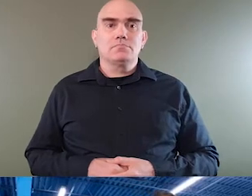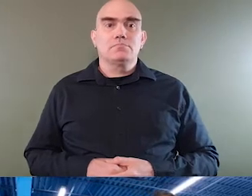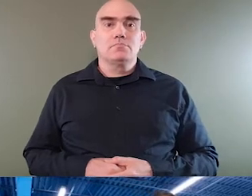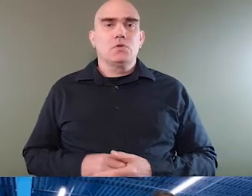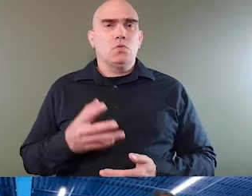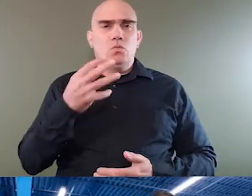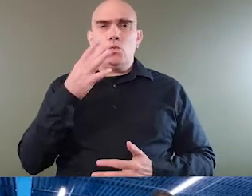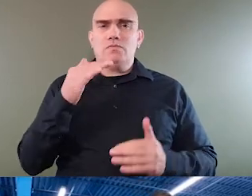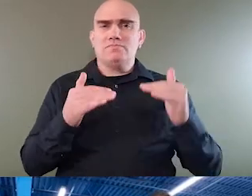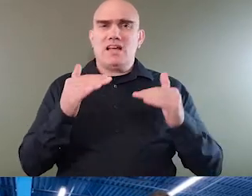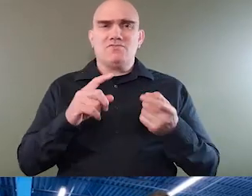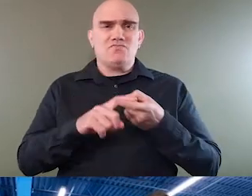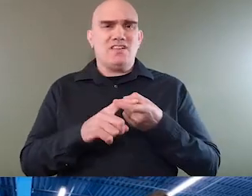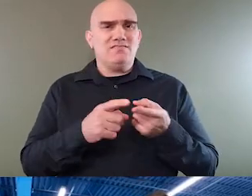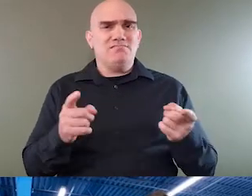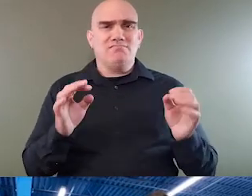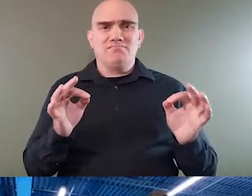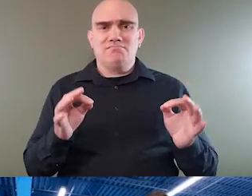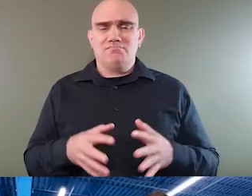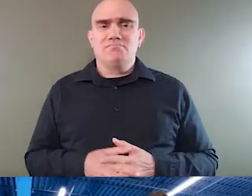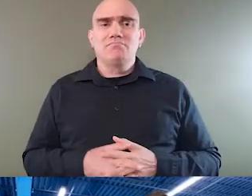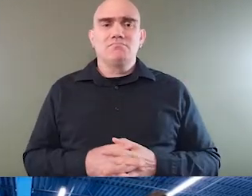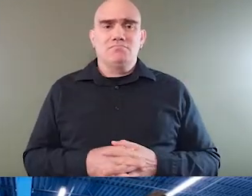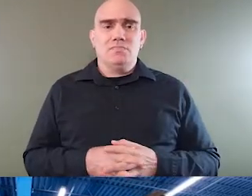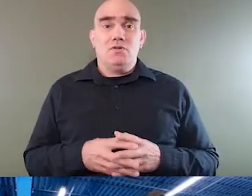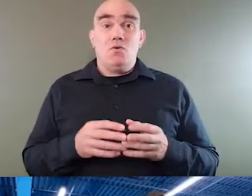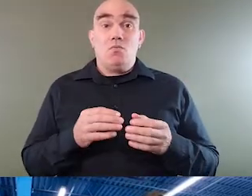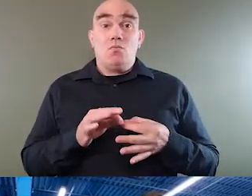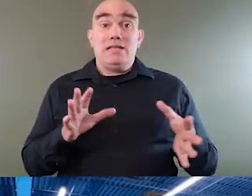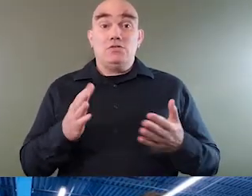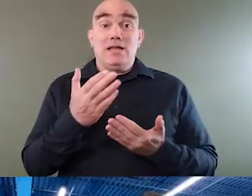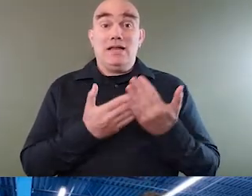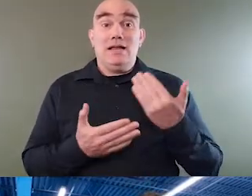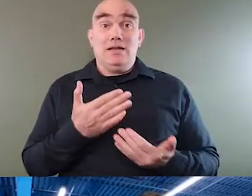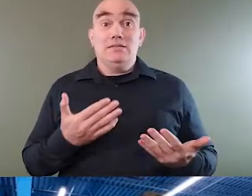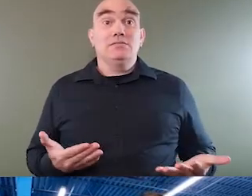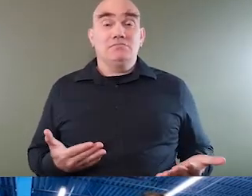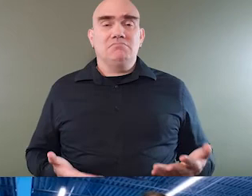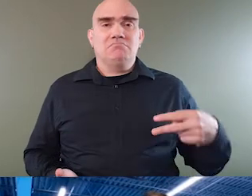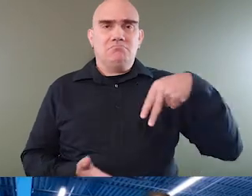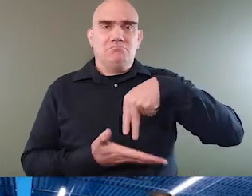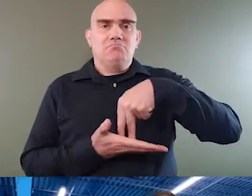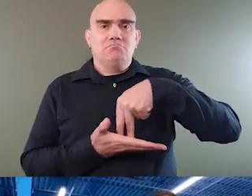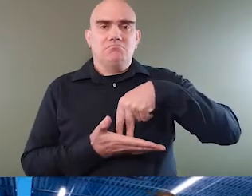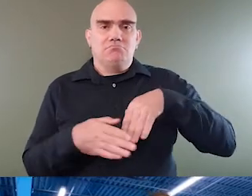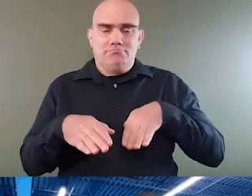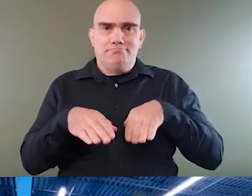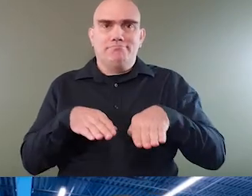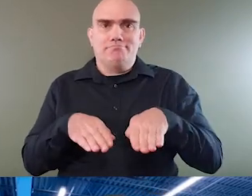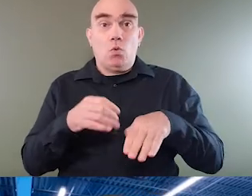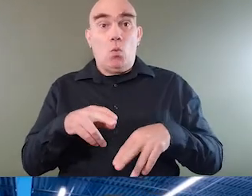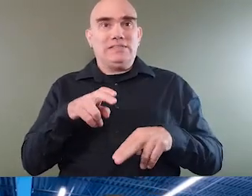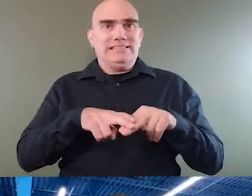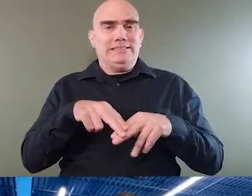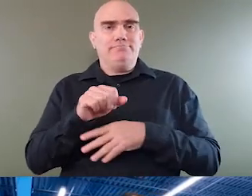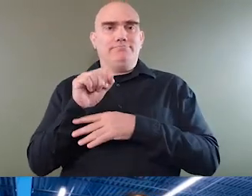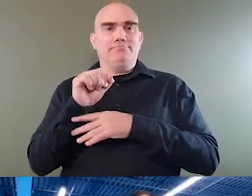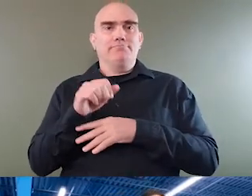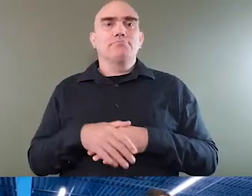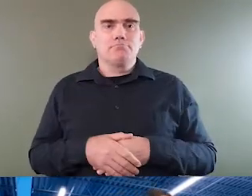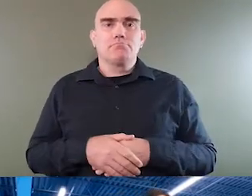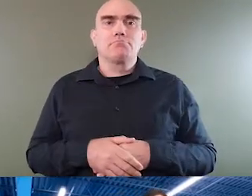Beautiful balance, friends. Release your hands, come to standing or sitting,